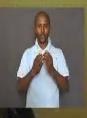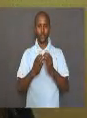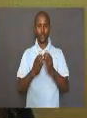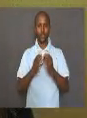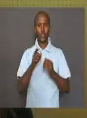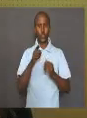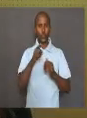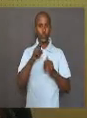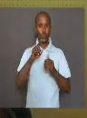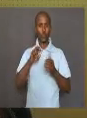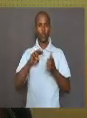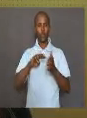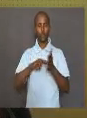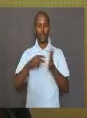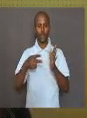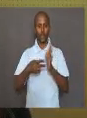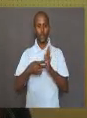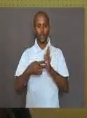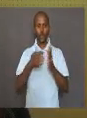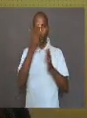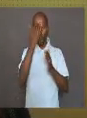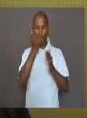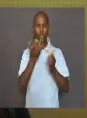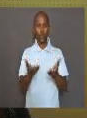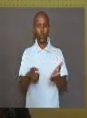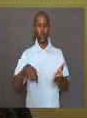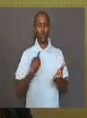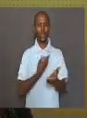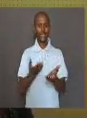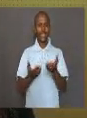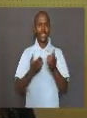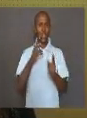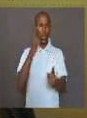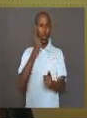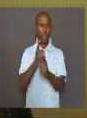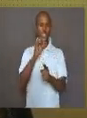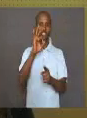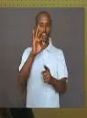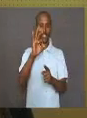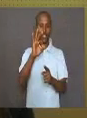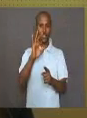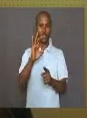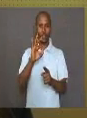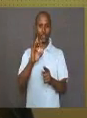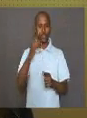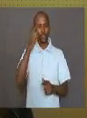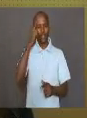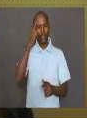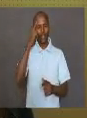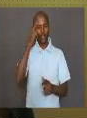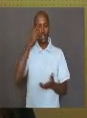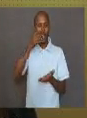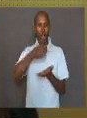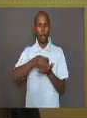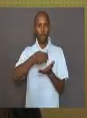You may wonder why we need a correction factor. Think about a cup of coffee.